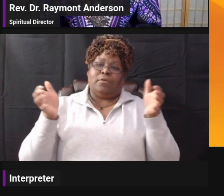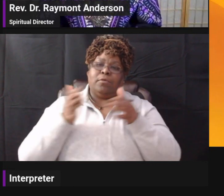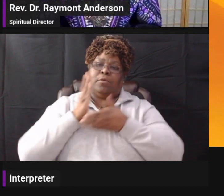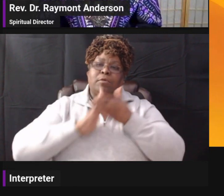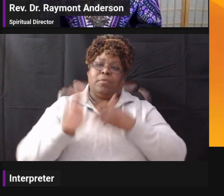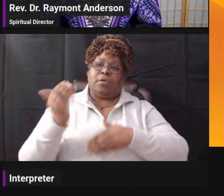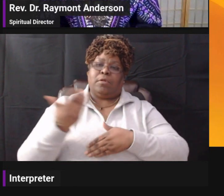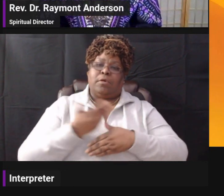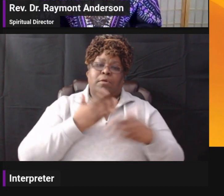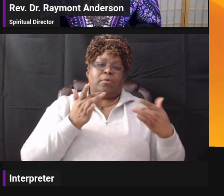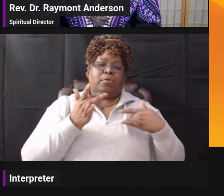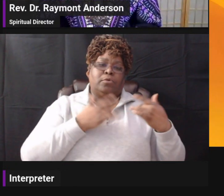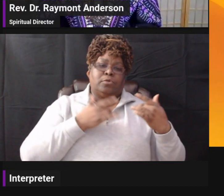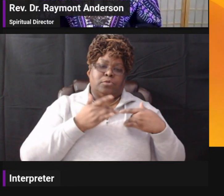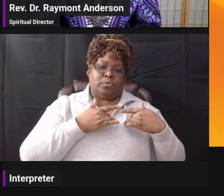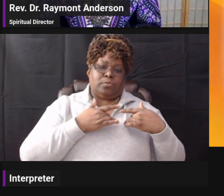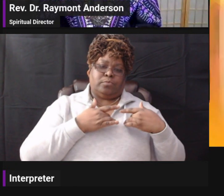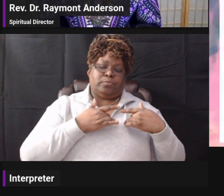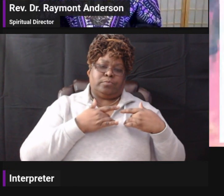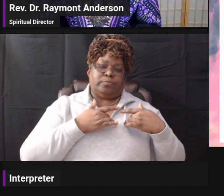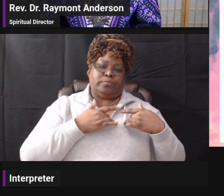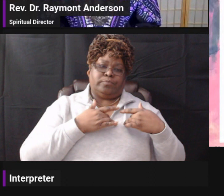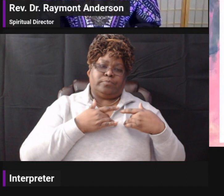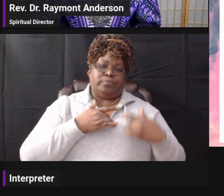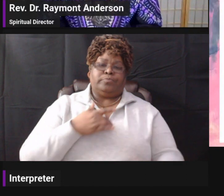discomfort is the least of our concerns.